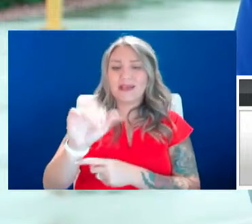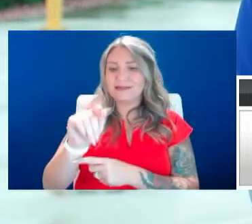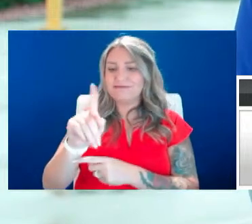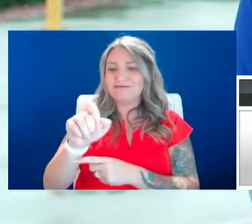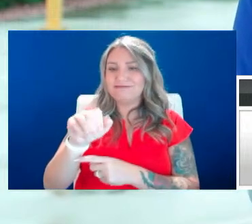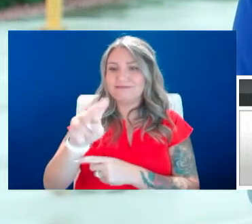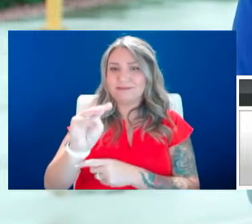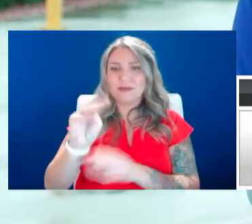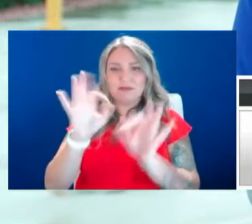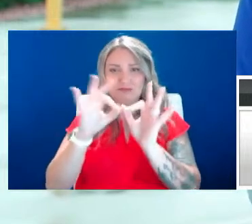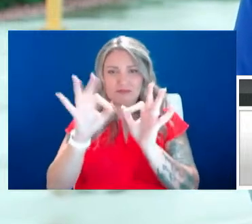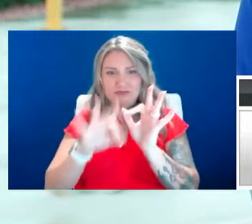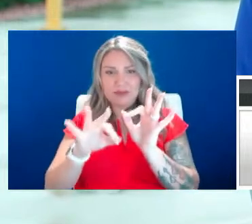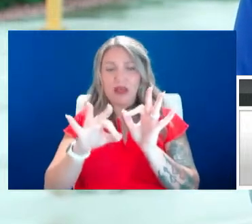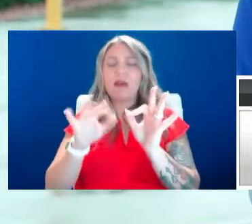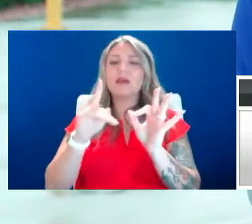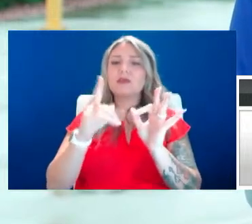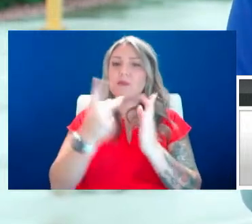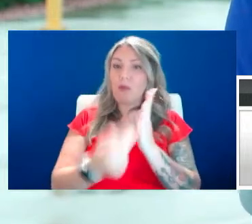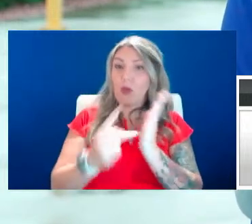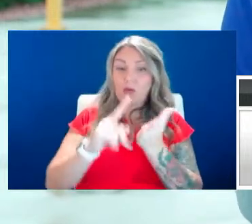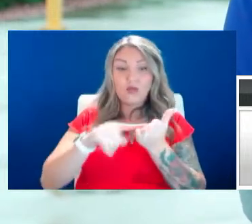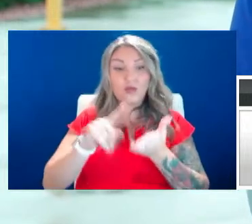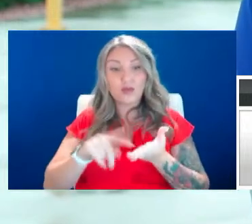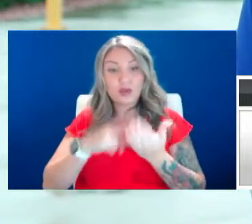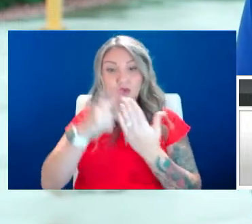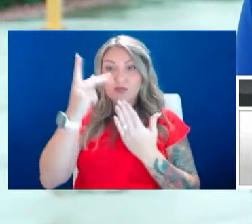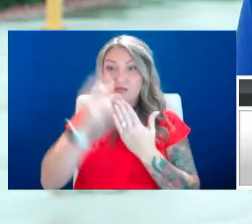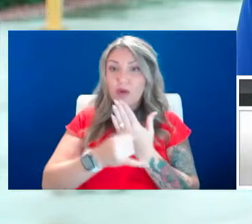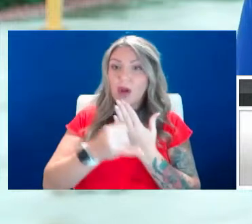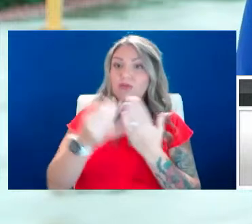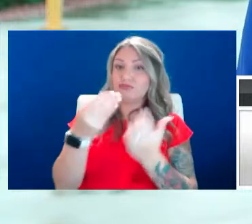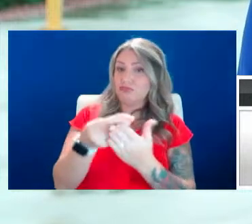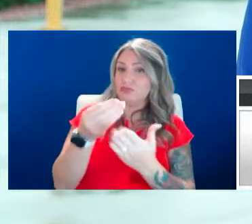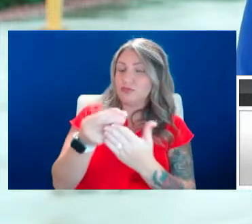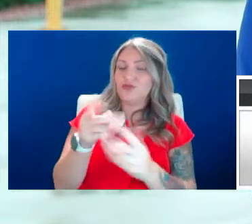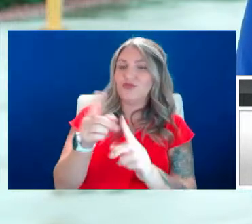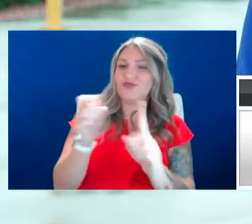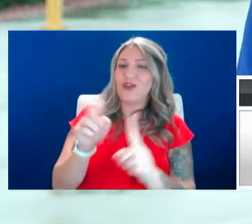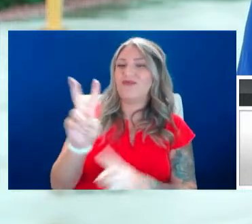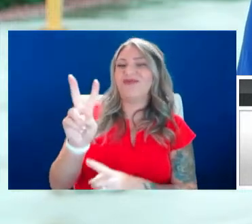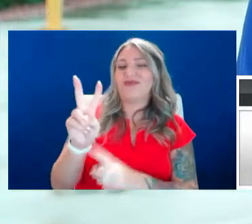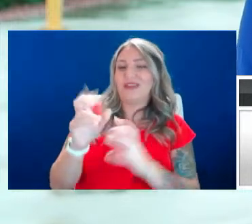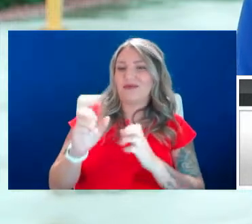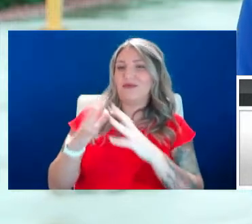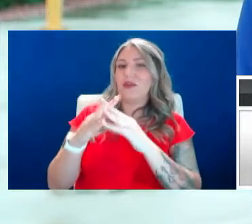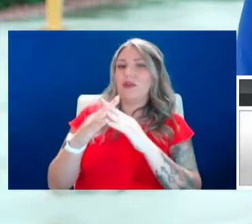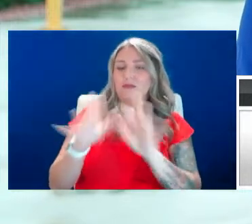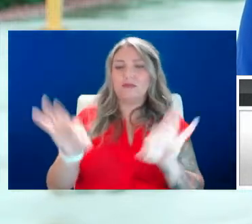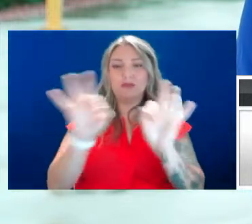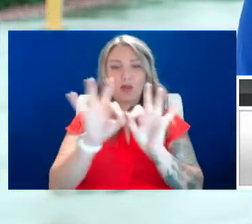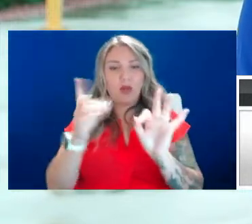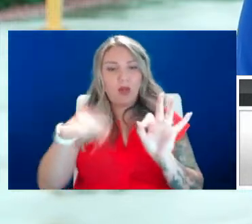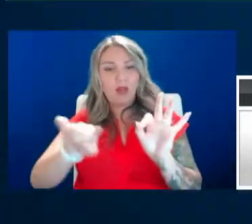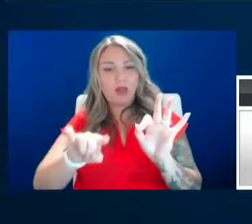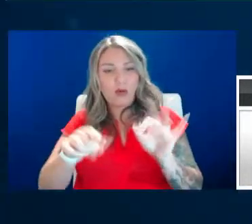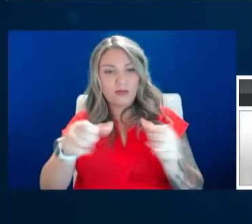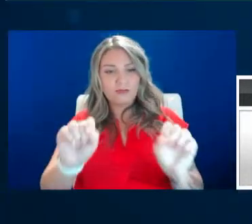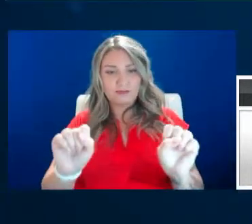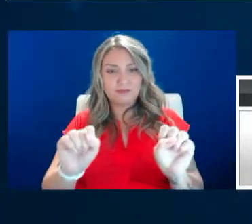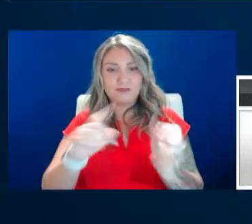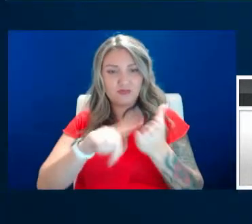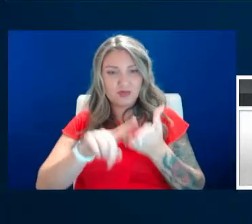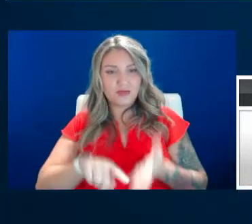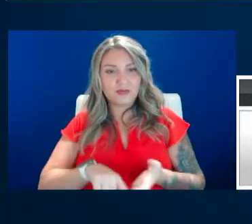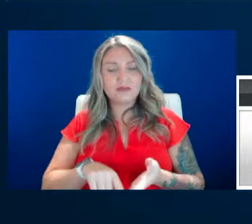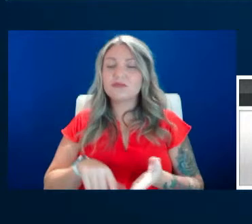projects were, the funding from V Foundation was critical for those efforts. Dr.